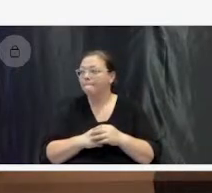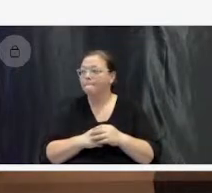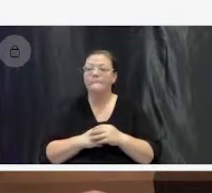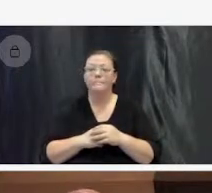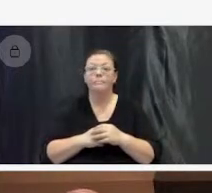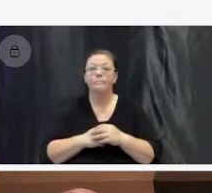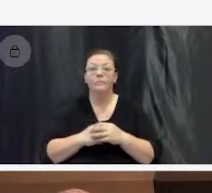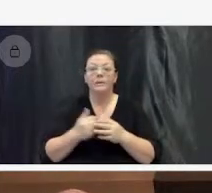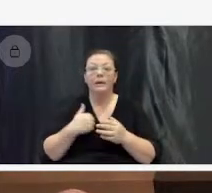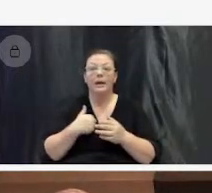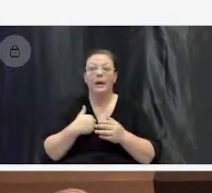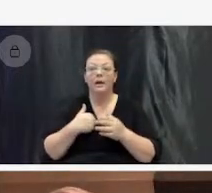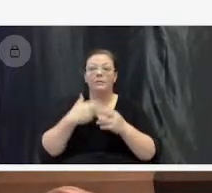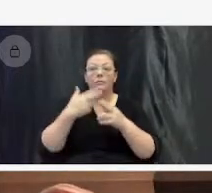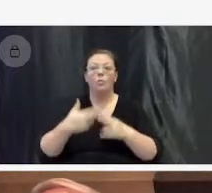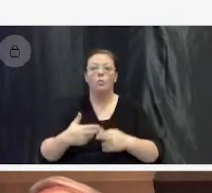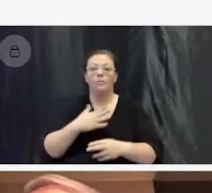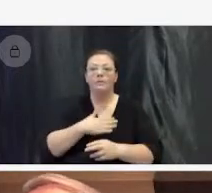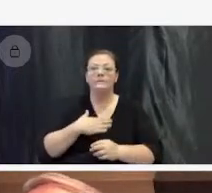Yes, can I have a roll call vote, please?